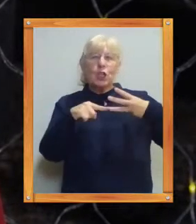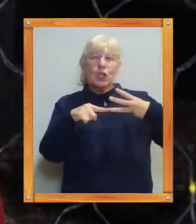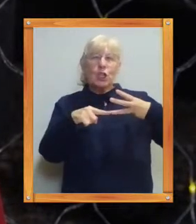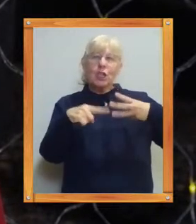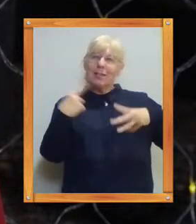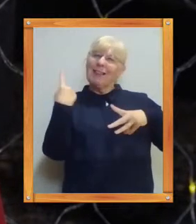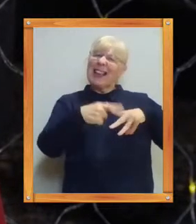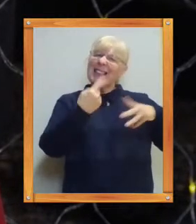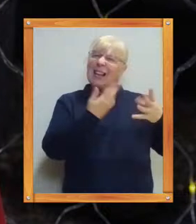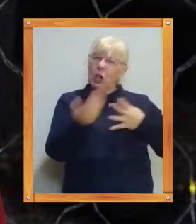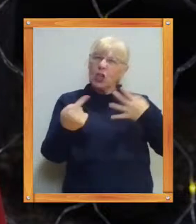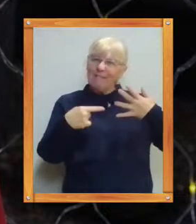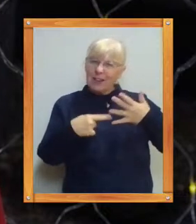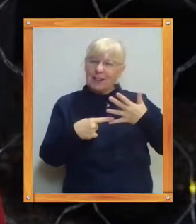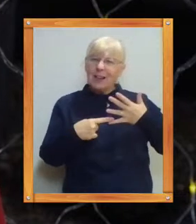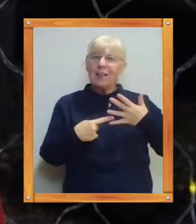well.